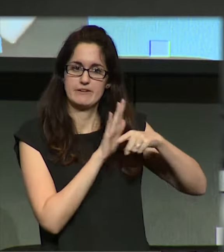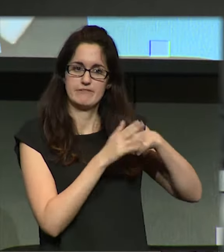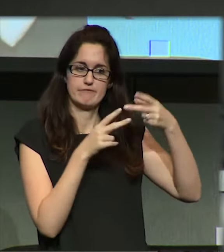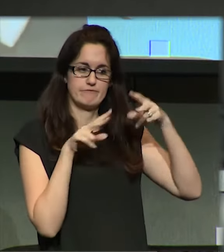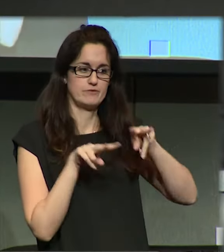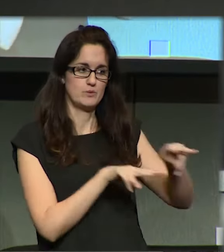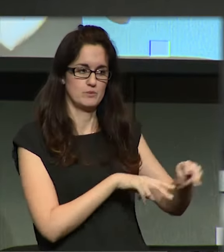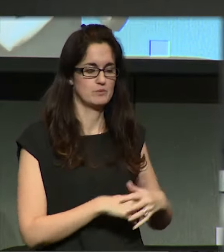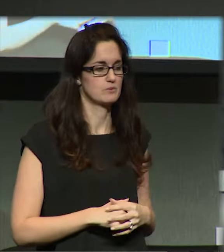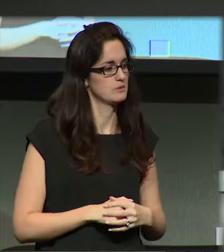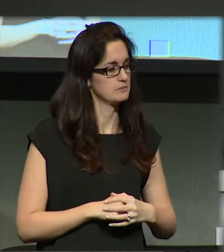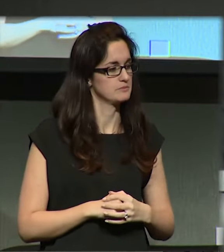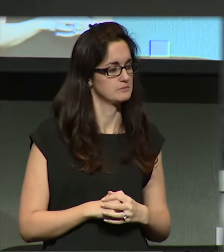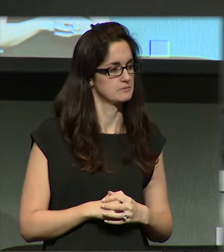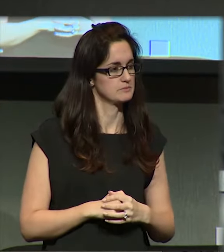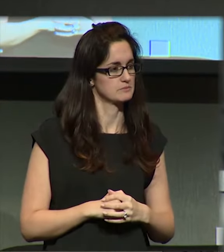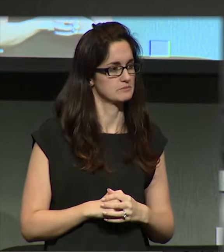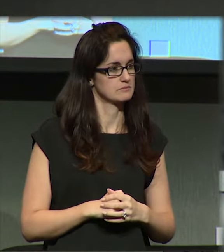like